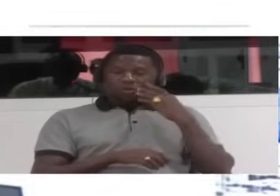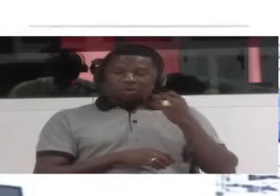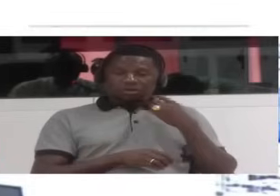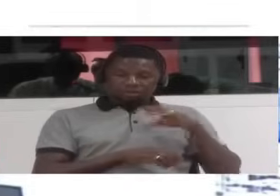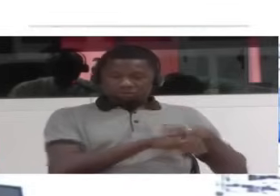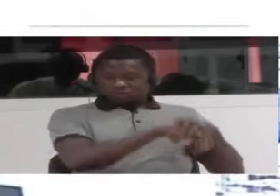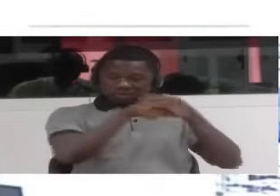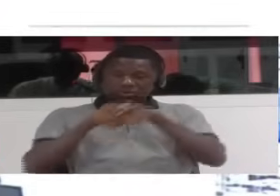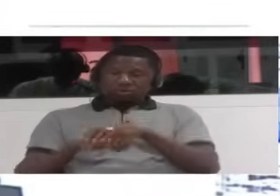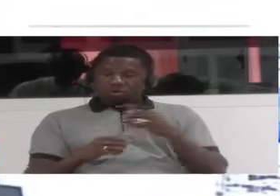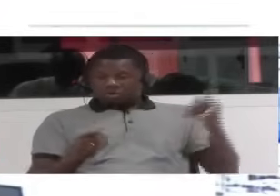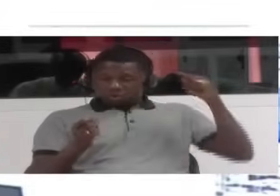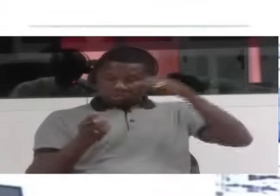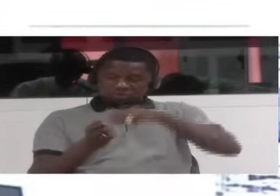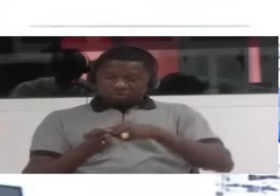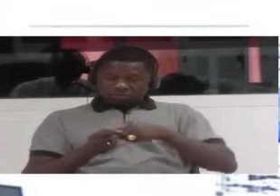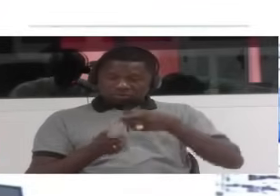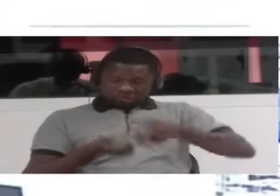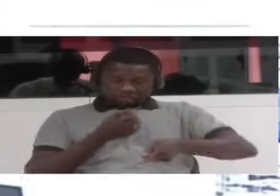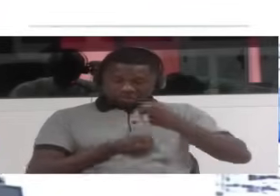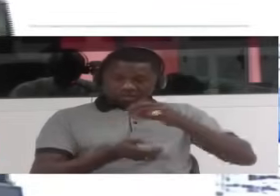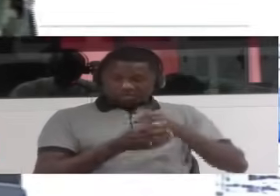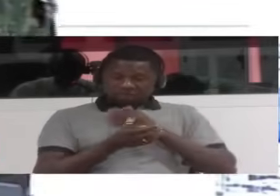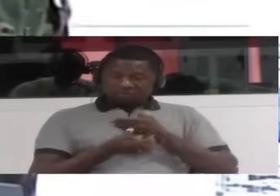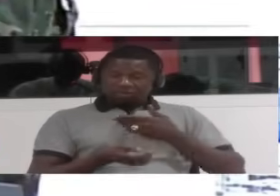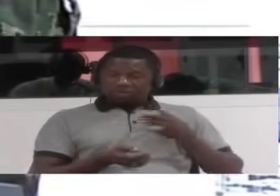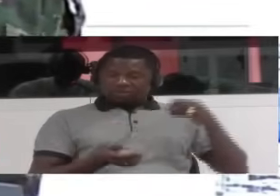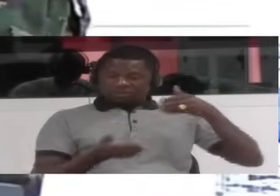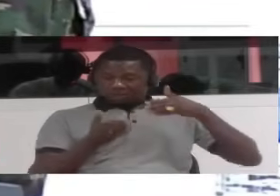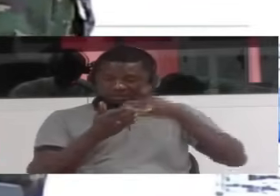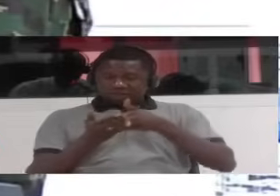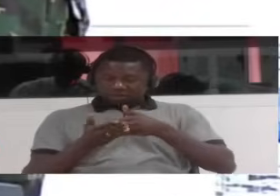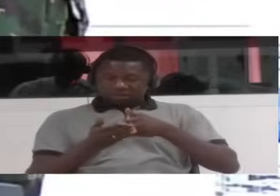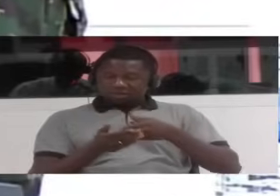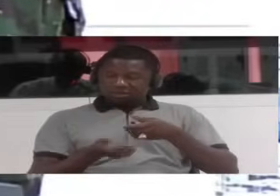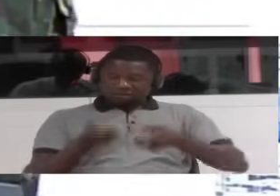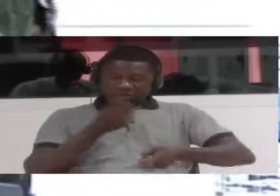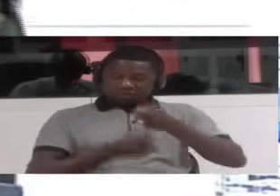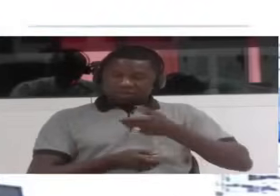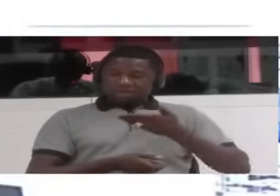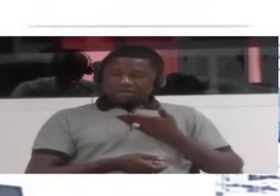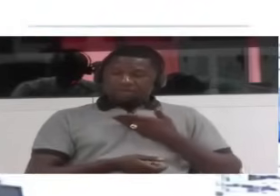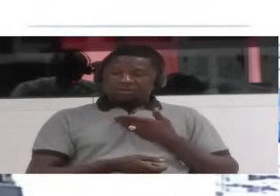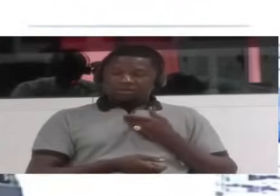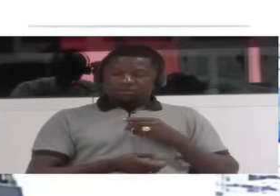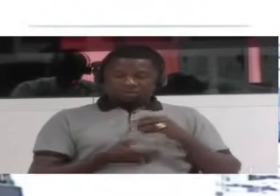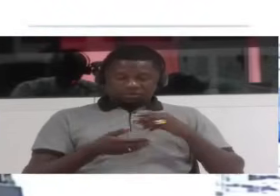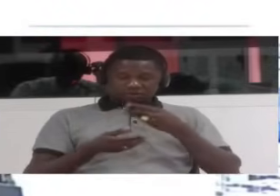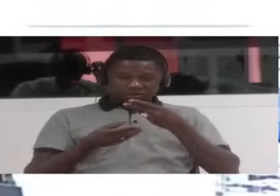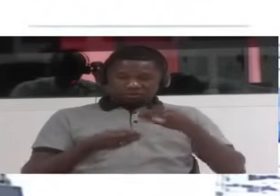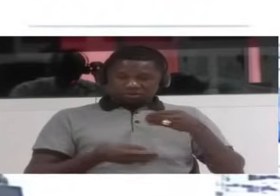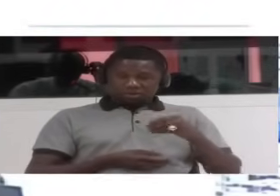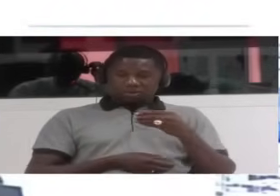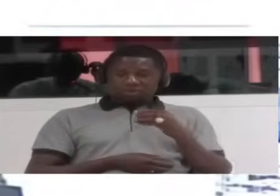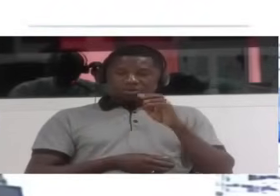up to the ditch, before we reached the ditch, he was having a note, 100 euro note.